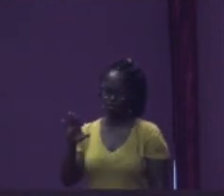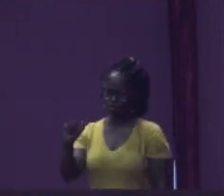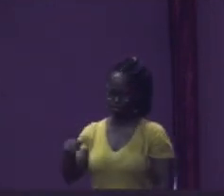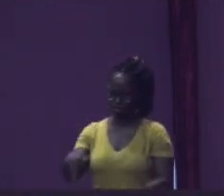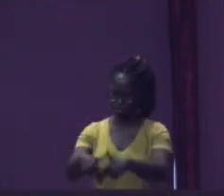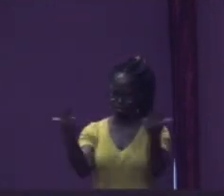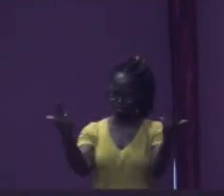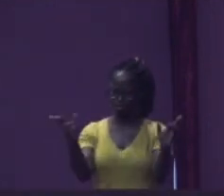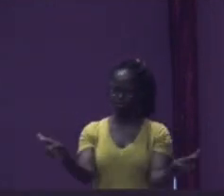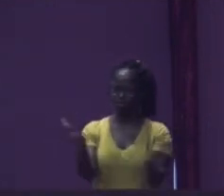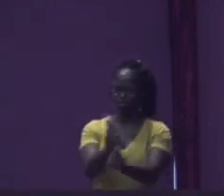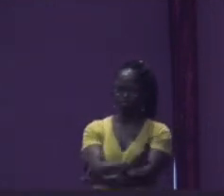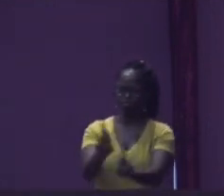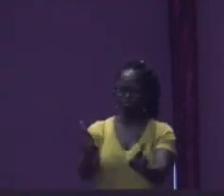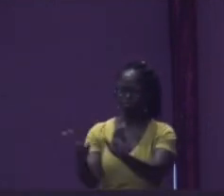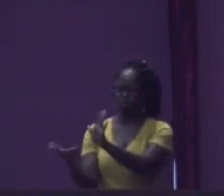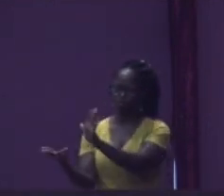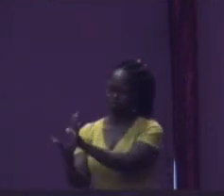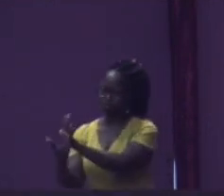the indigenous